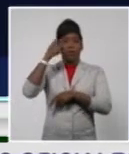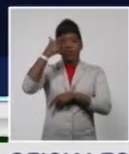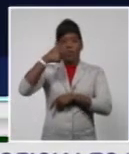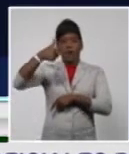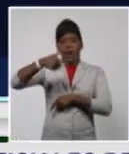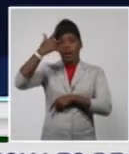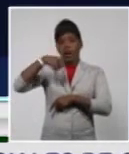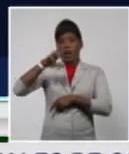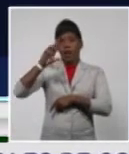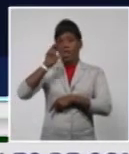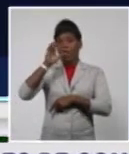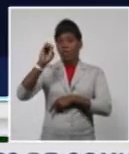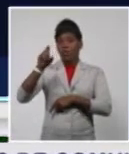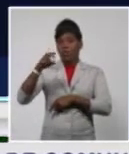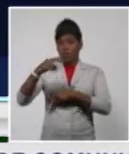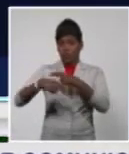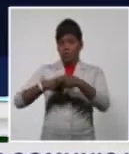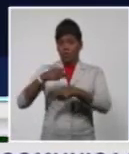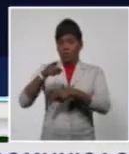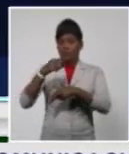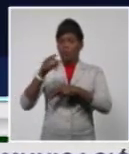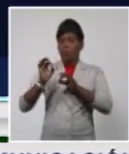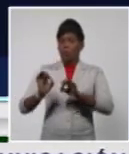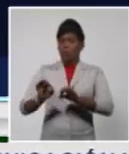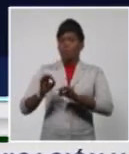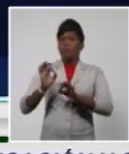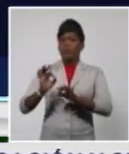370 in the National Civil Defense Labs,